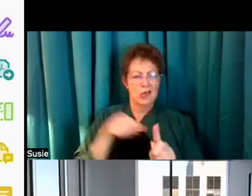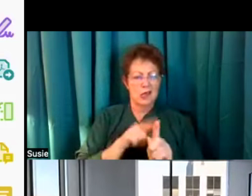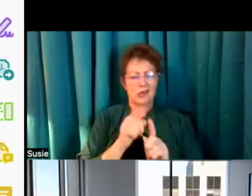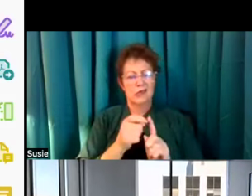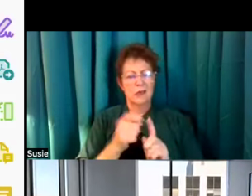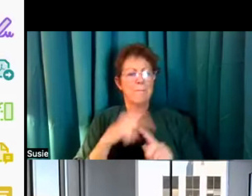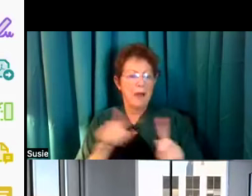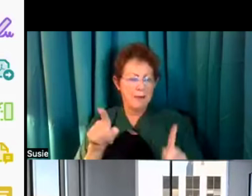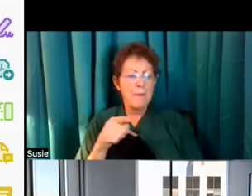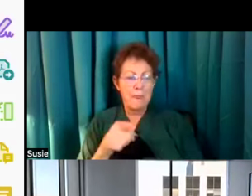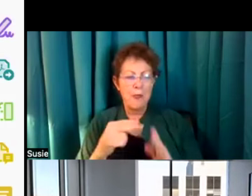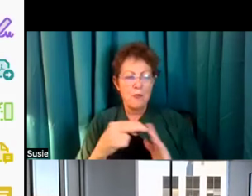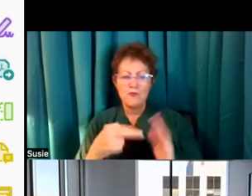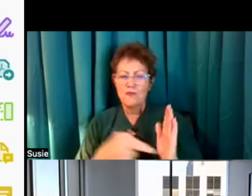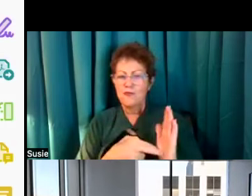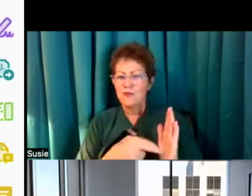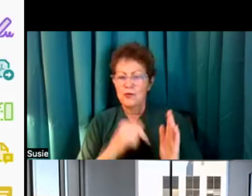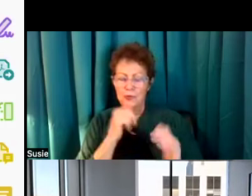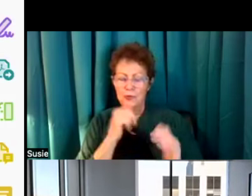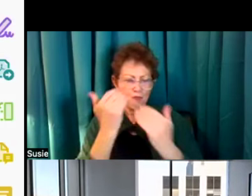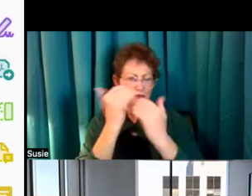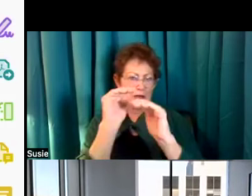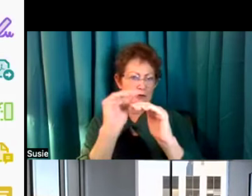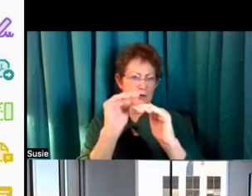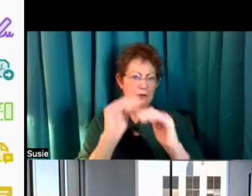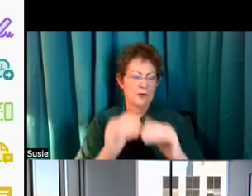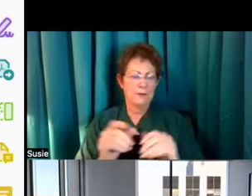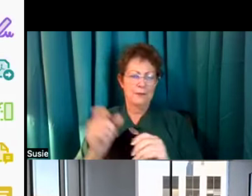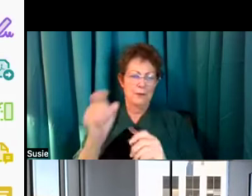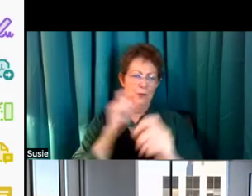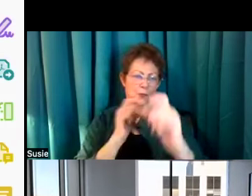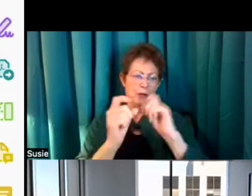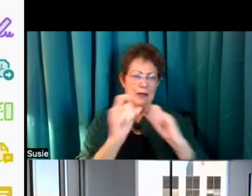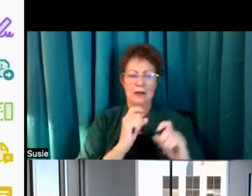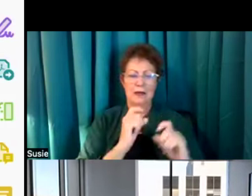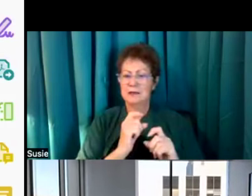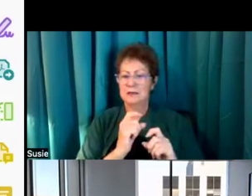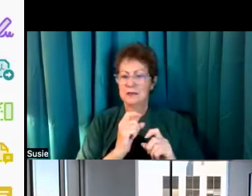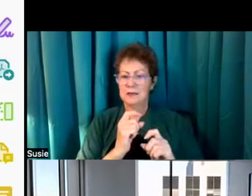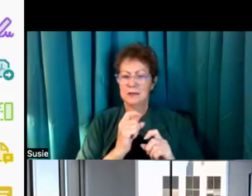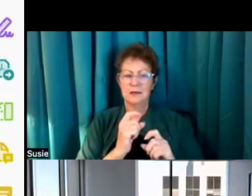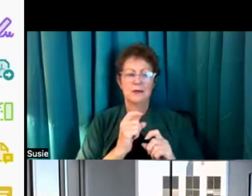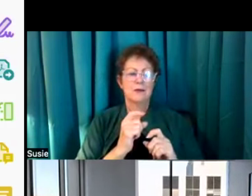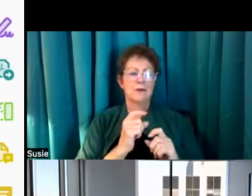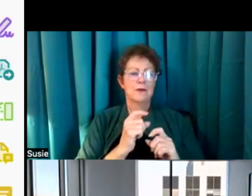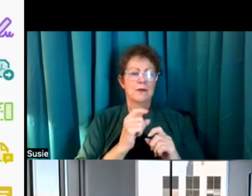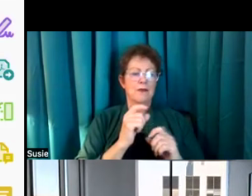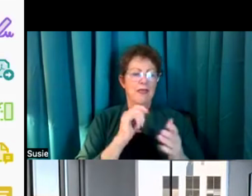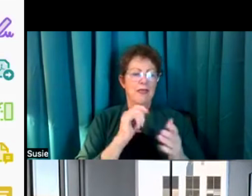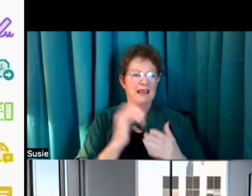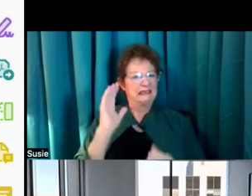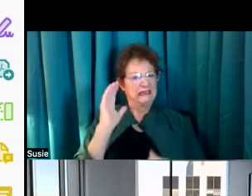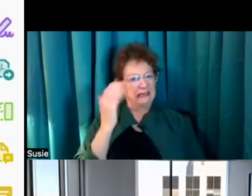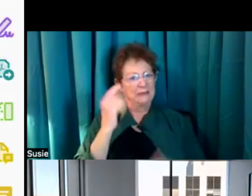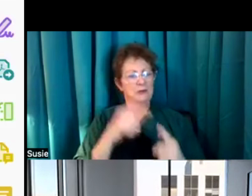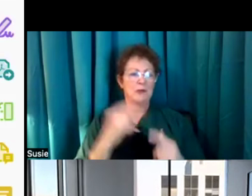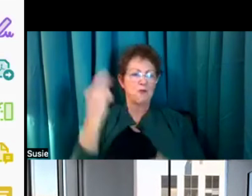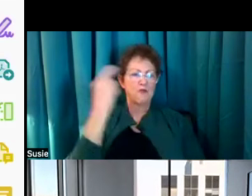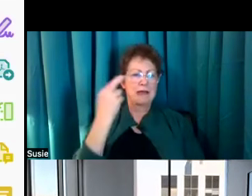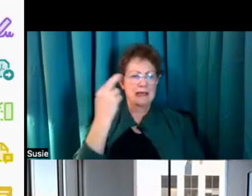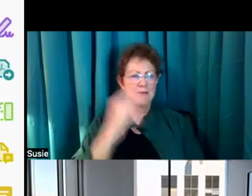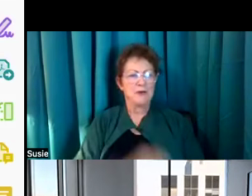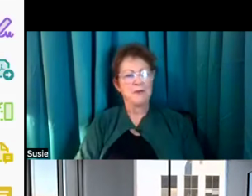But these rules don't restrict, obviously, receiving compensation that is deemed reasonable. So